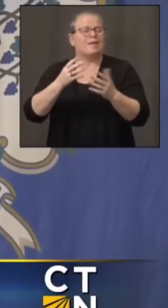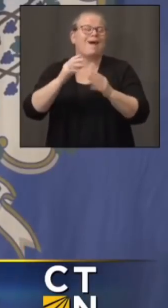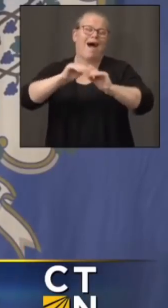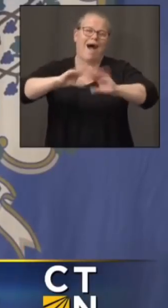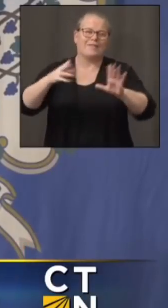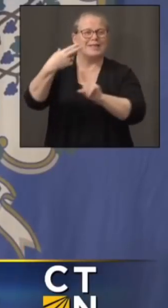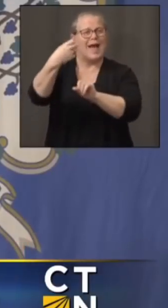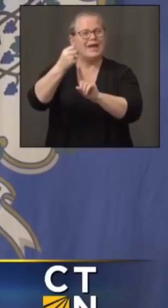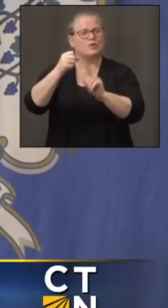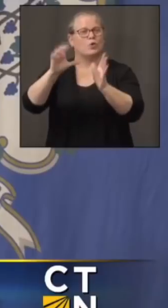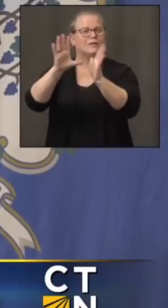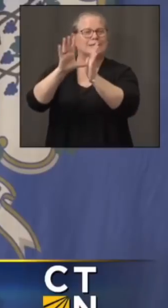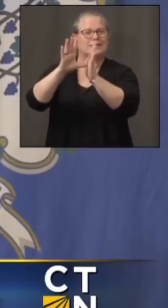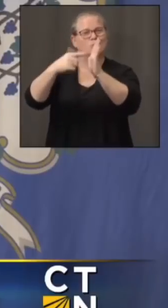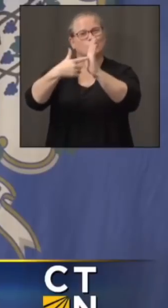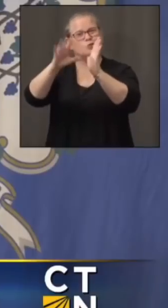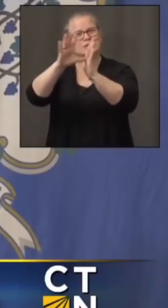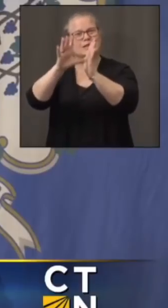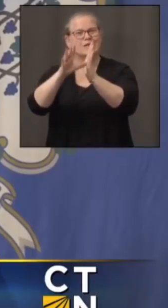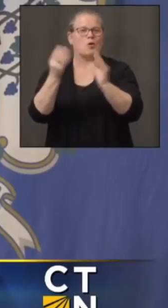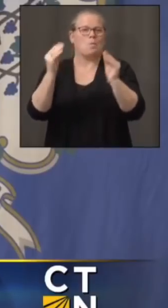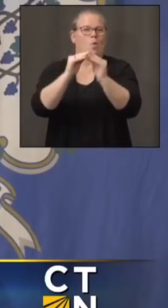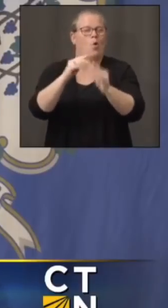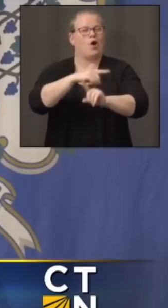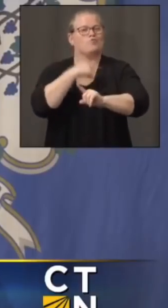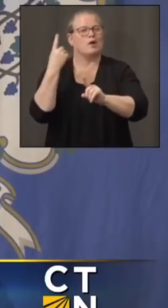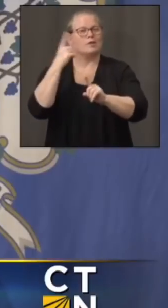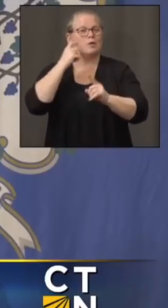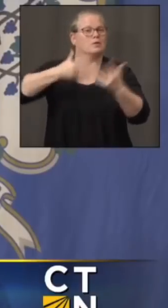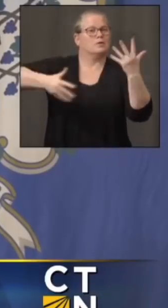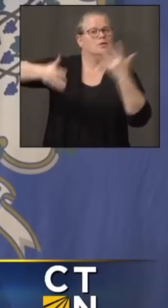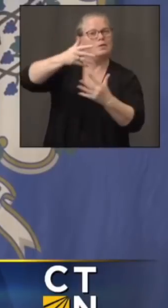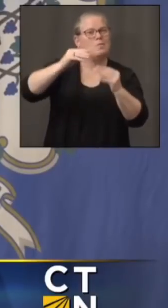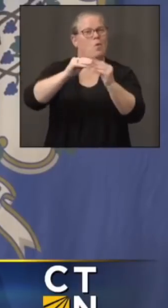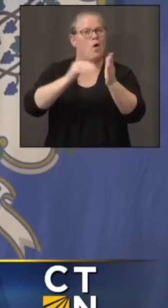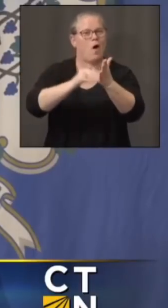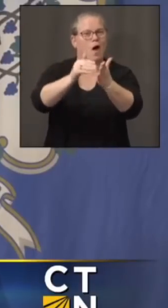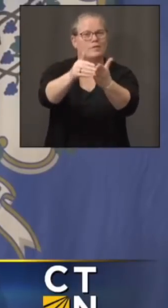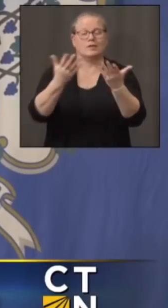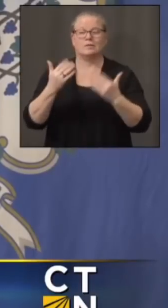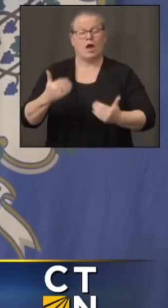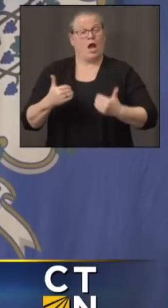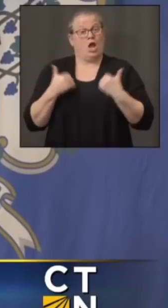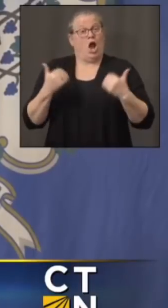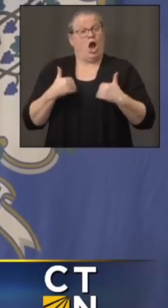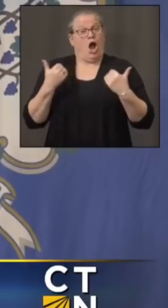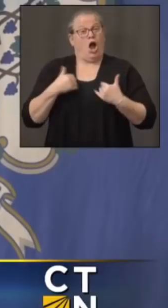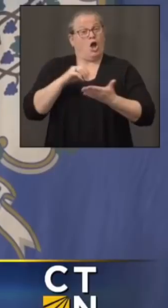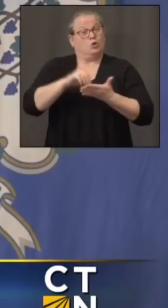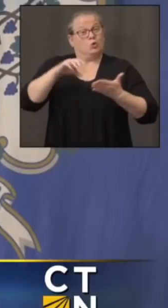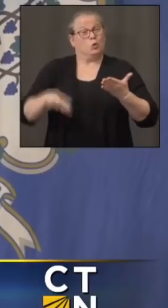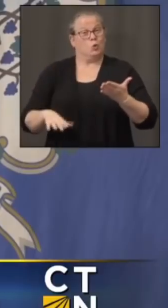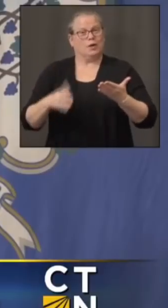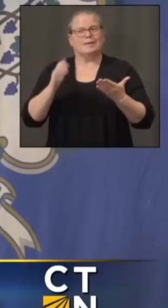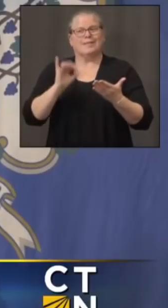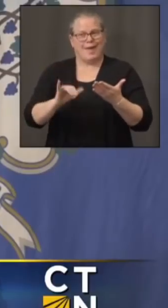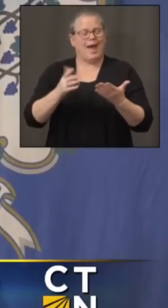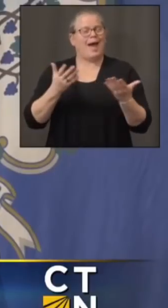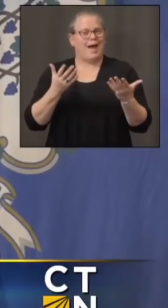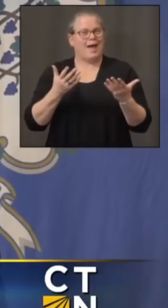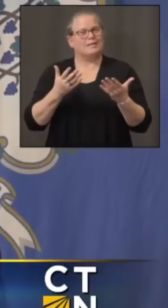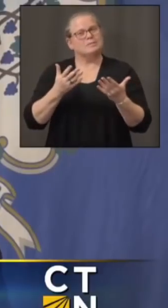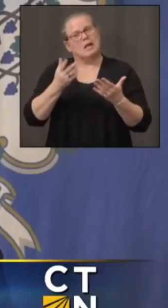about university students. That's why early on, with help from Scott Gottlieb and others, we put in place a university plan